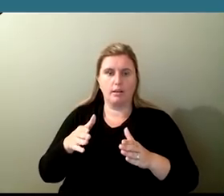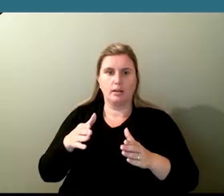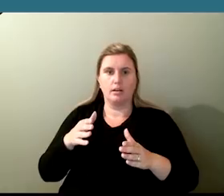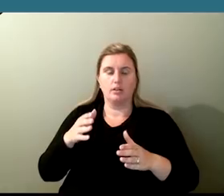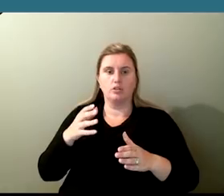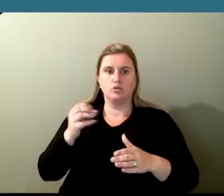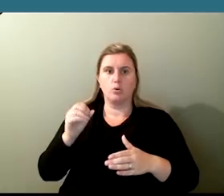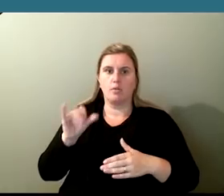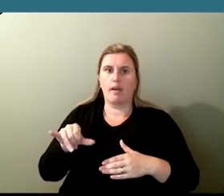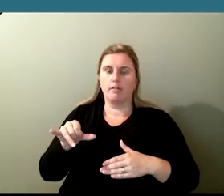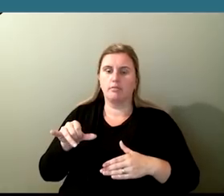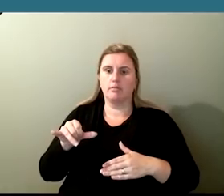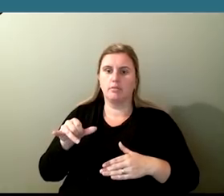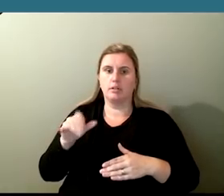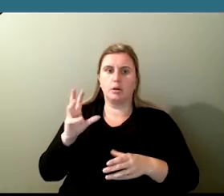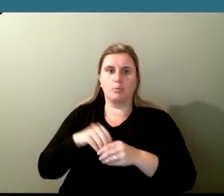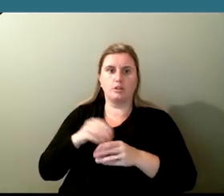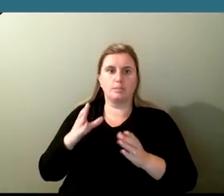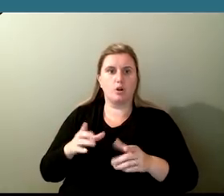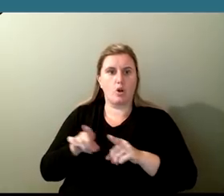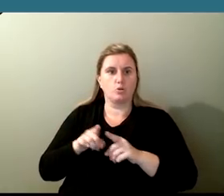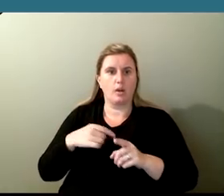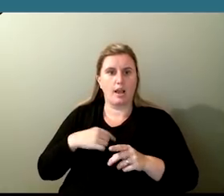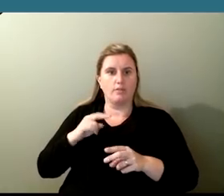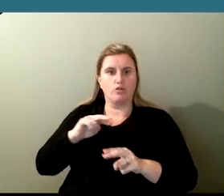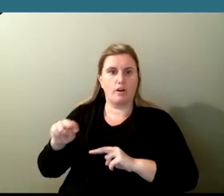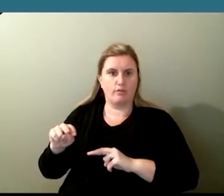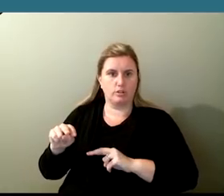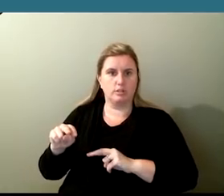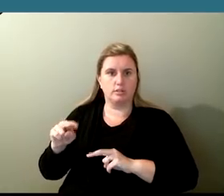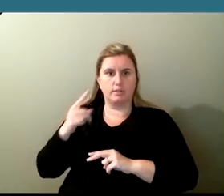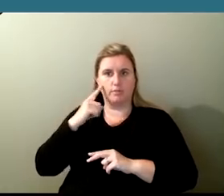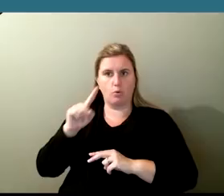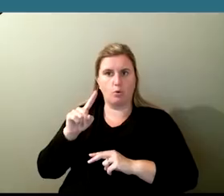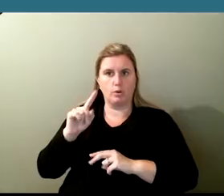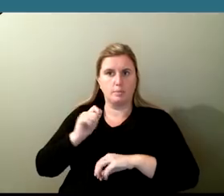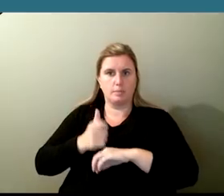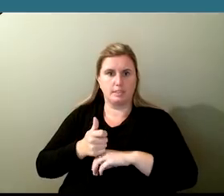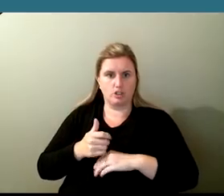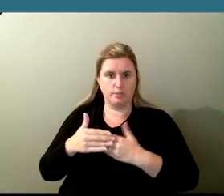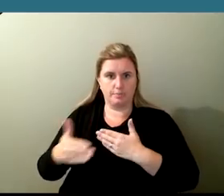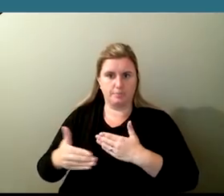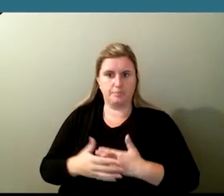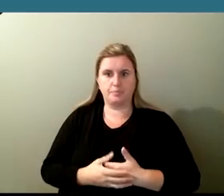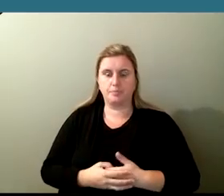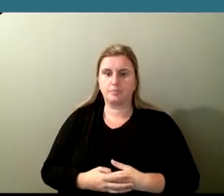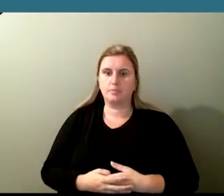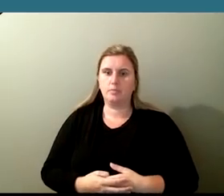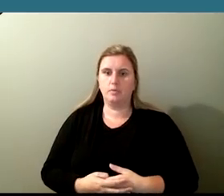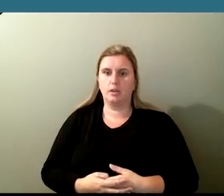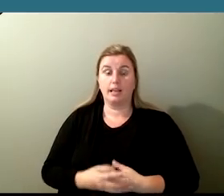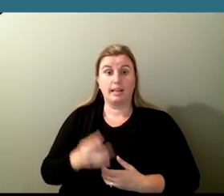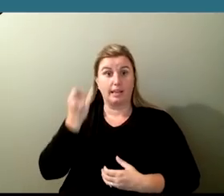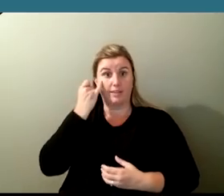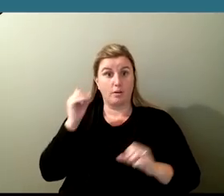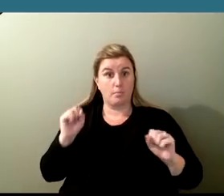that the participant also has a reference for implementation. If